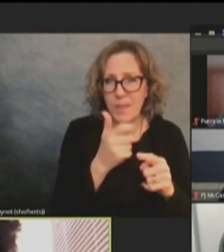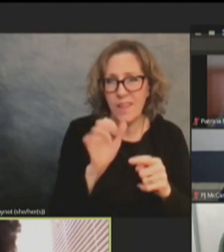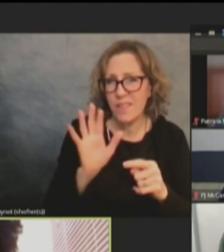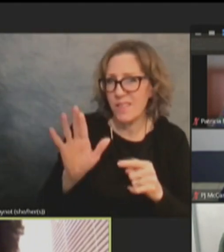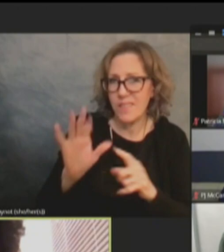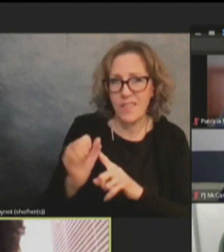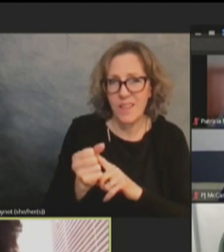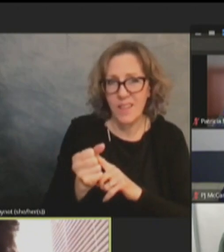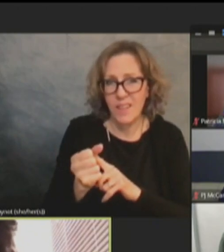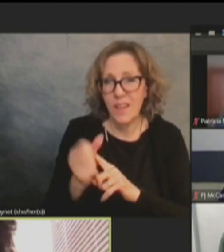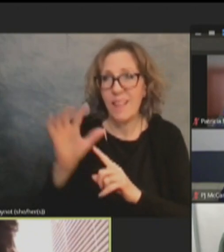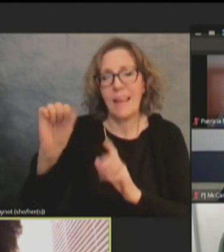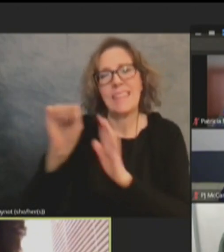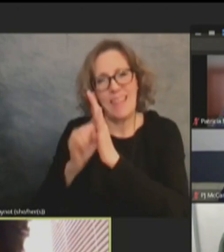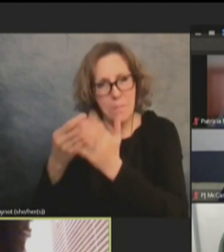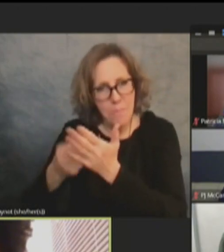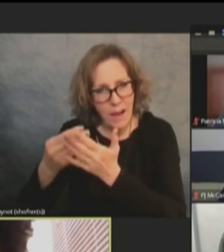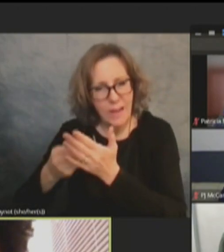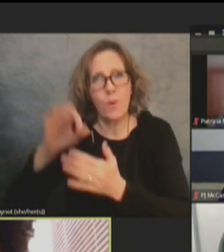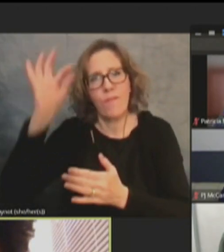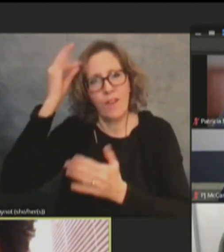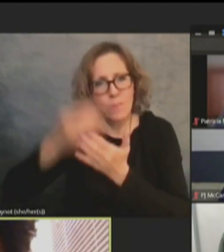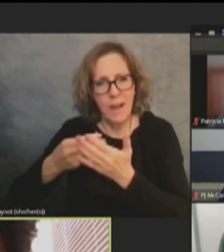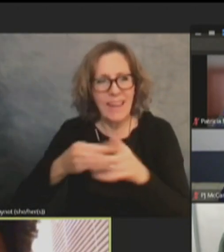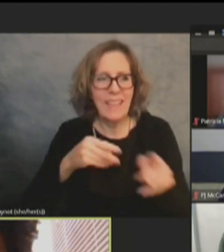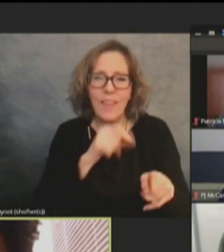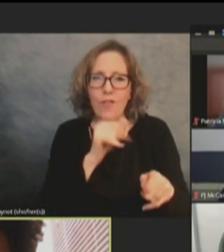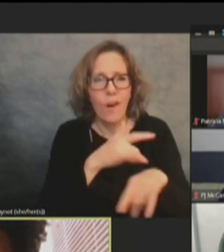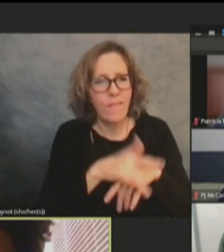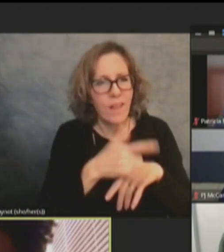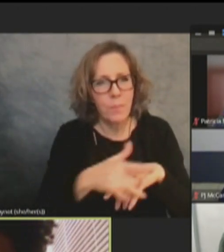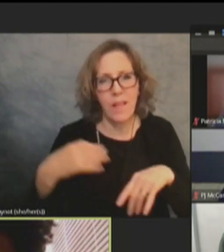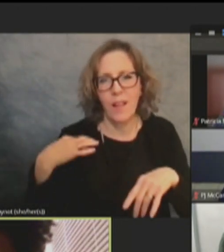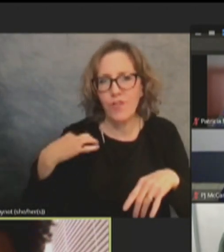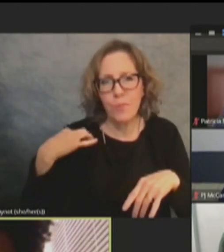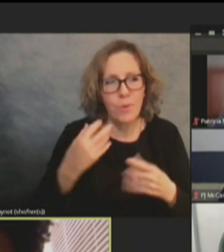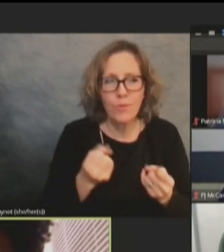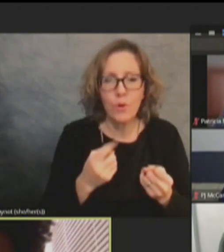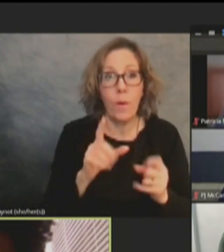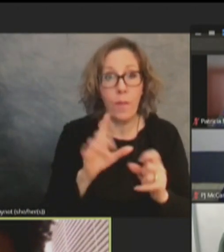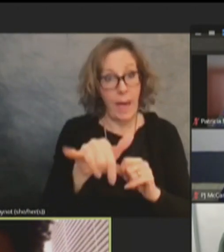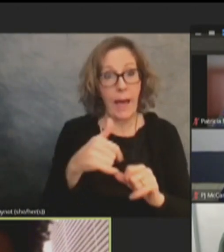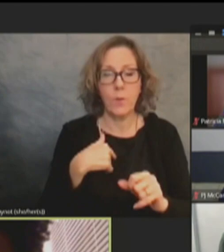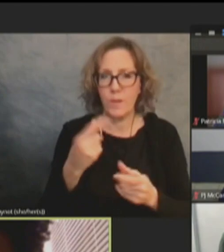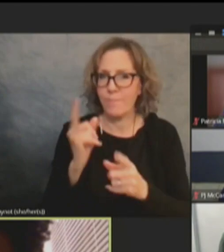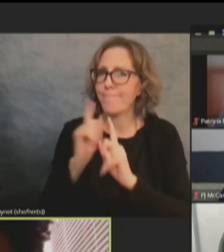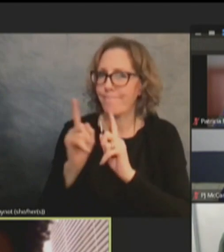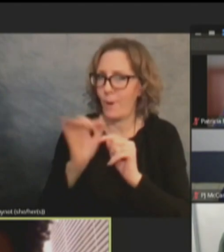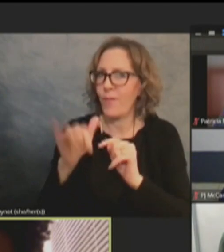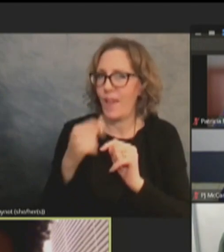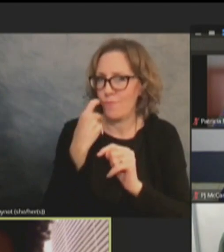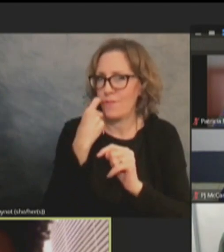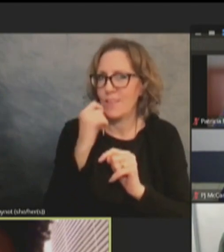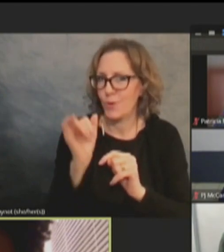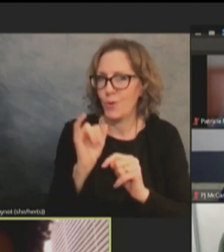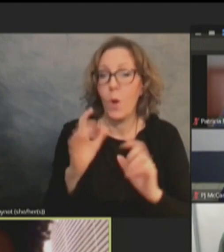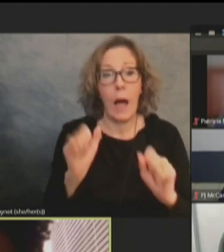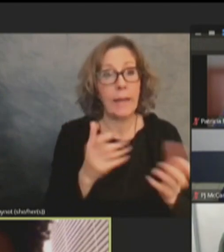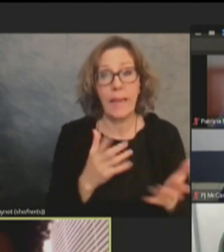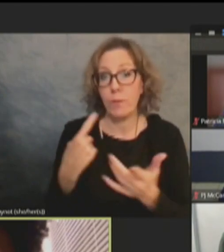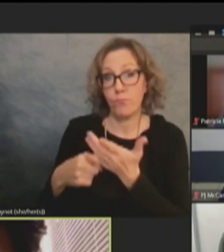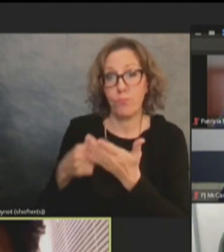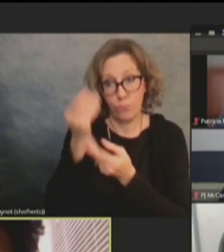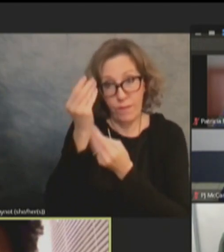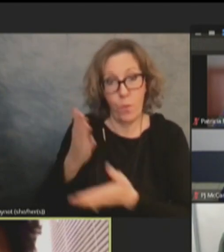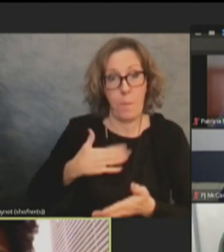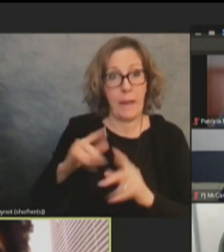are funded by the state or by the federal government. So I think this is something that I can run by the team. And one thing that I'll say is